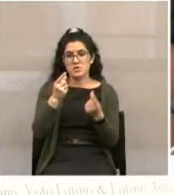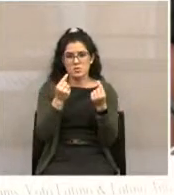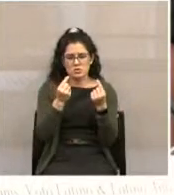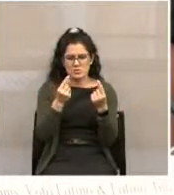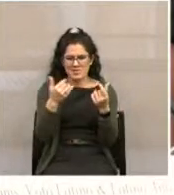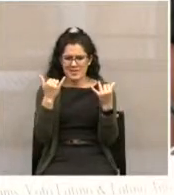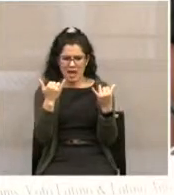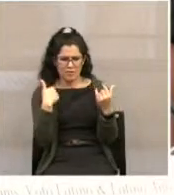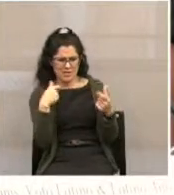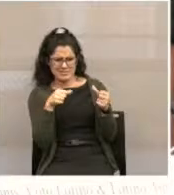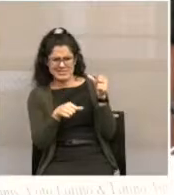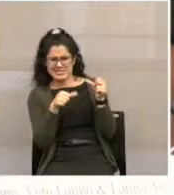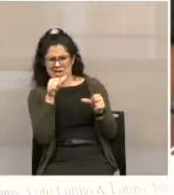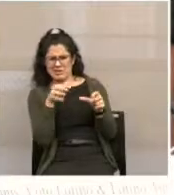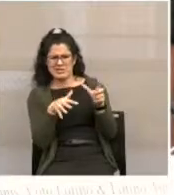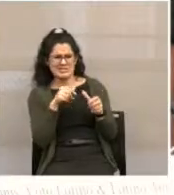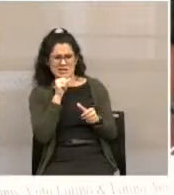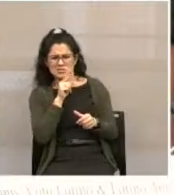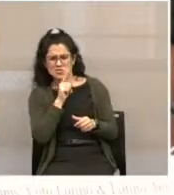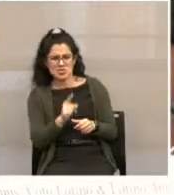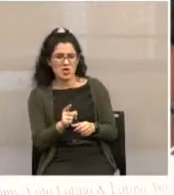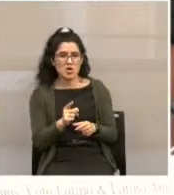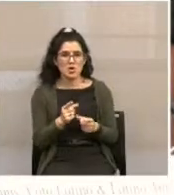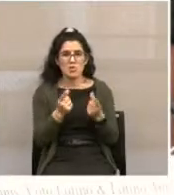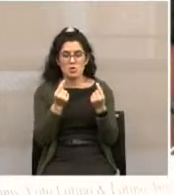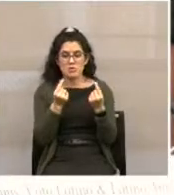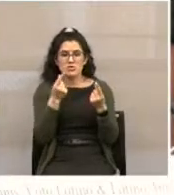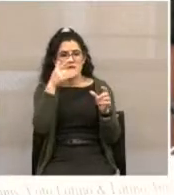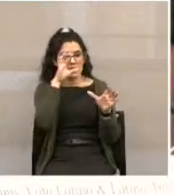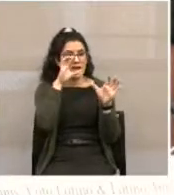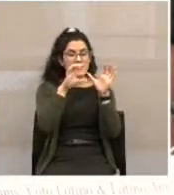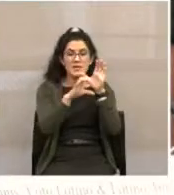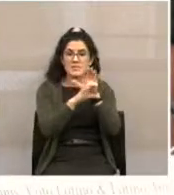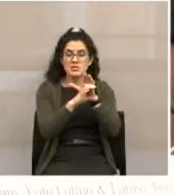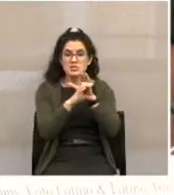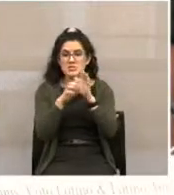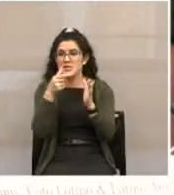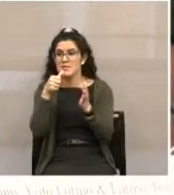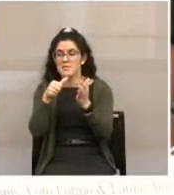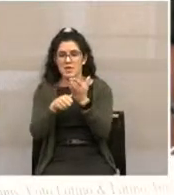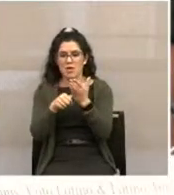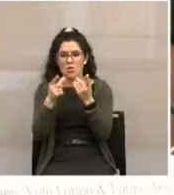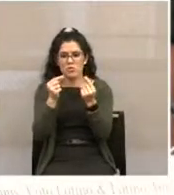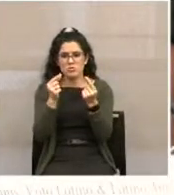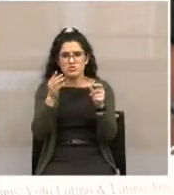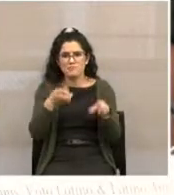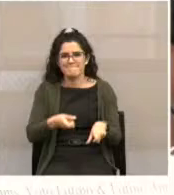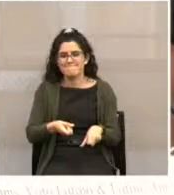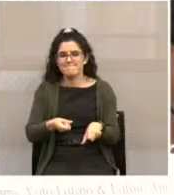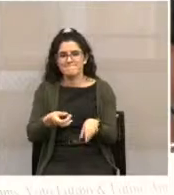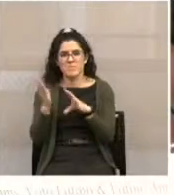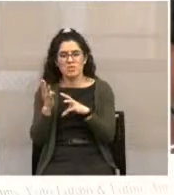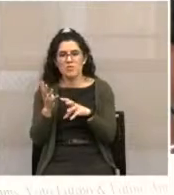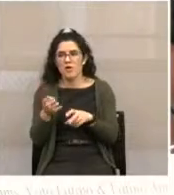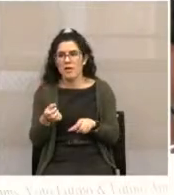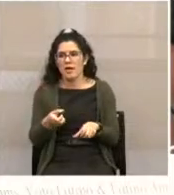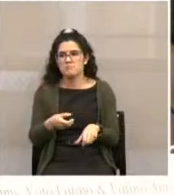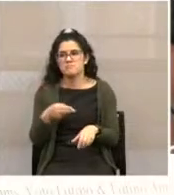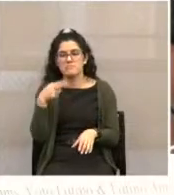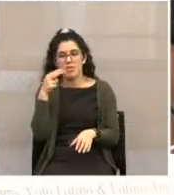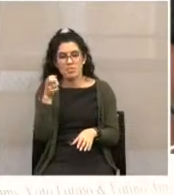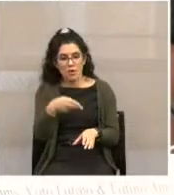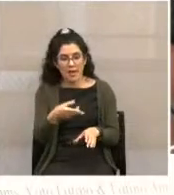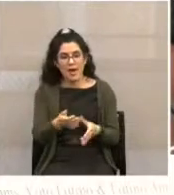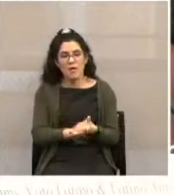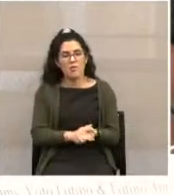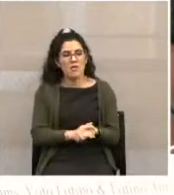processes through false narrative and campaigns altering images depicting mail-in ballots being thrown out or local mailman throwing out ballots.